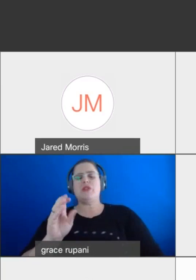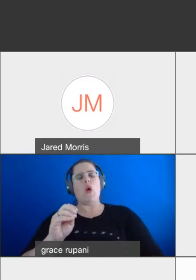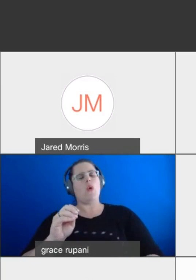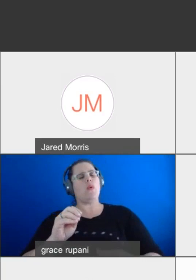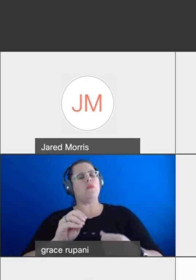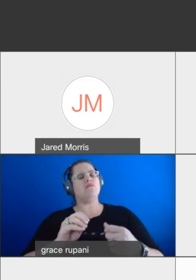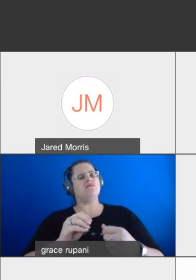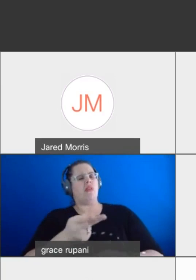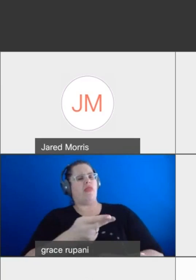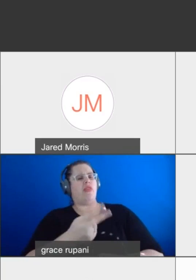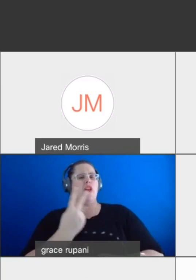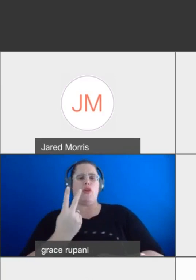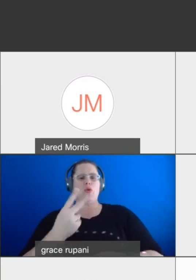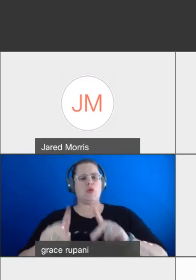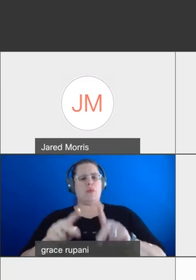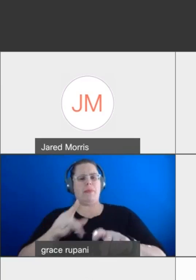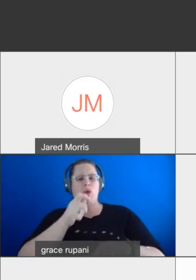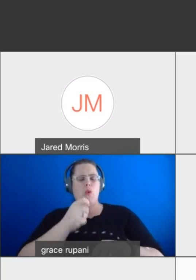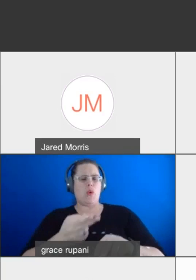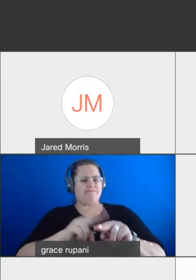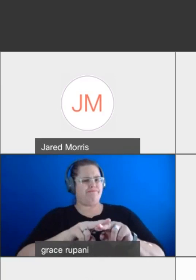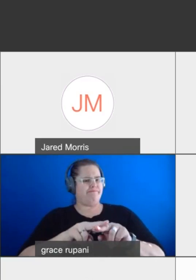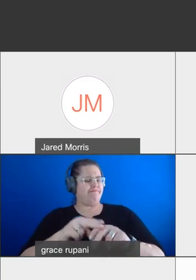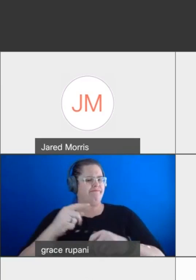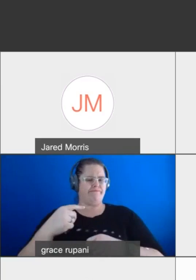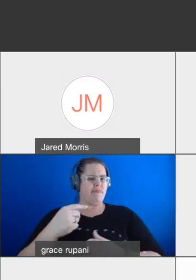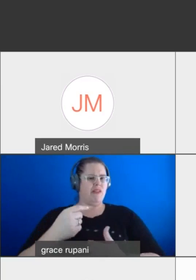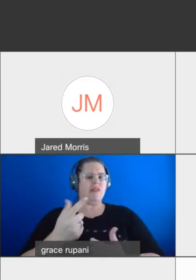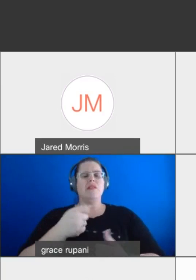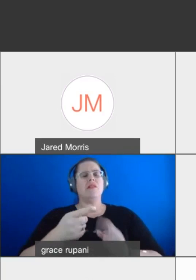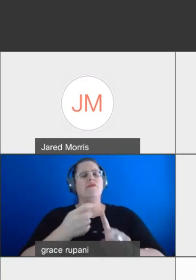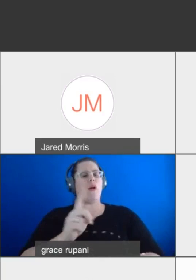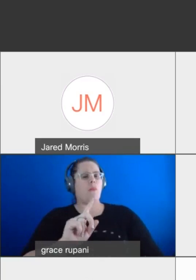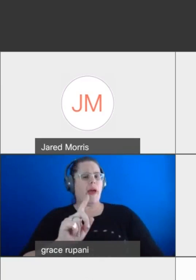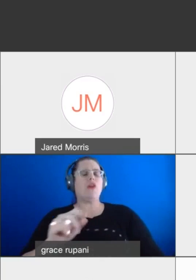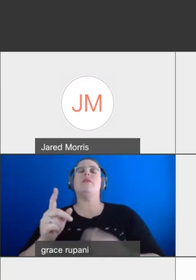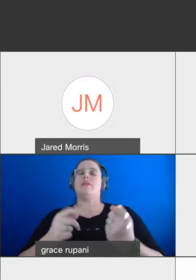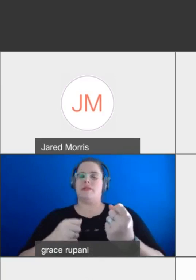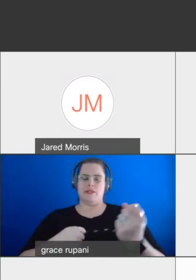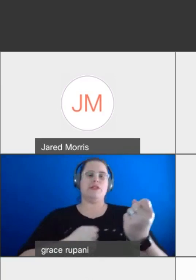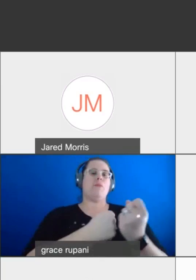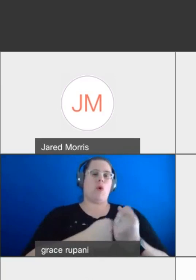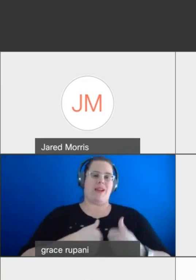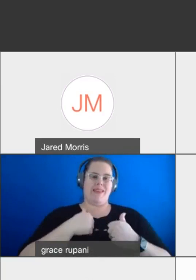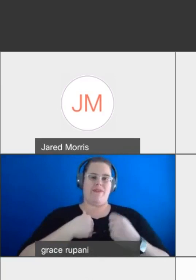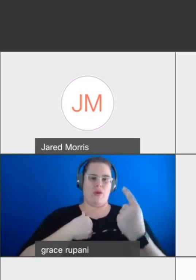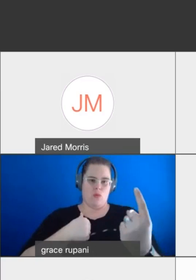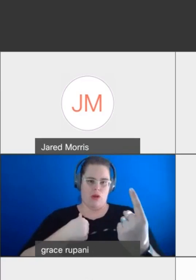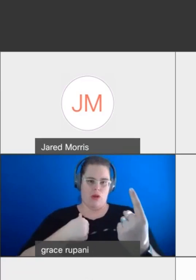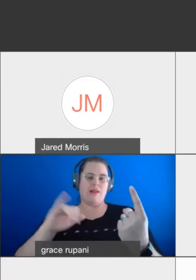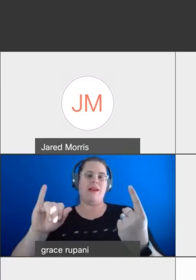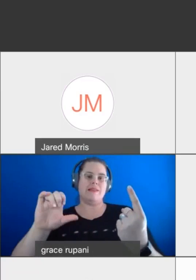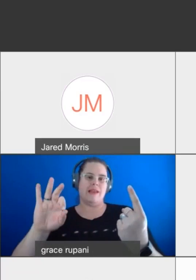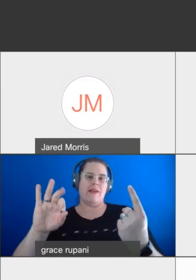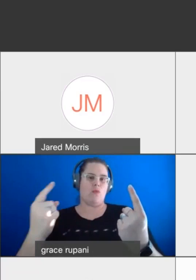whose deaths were reported since last week? One was in supported living, one was in an ICF.